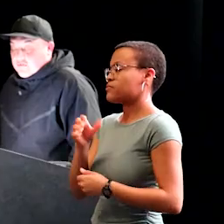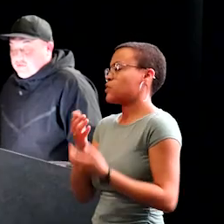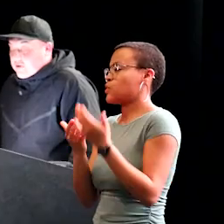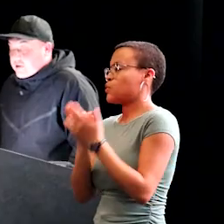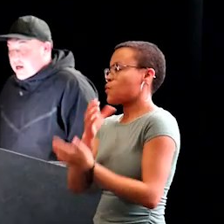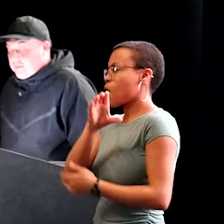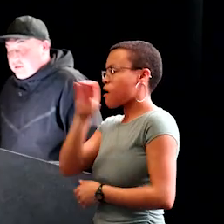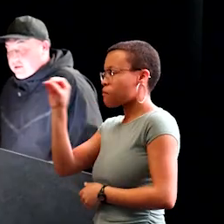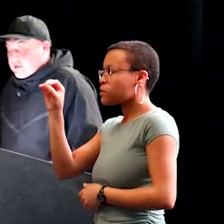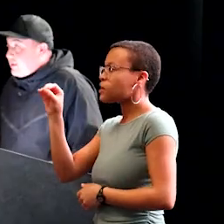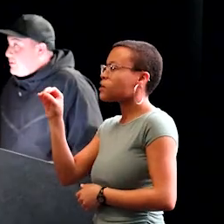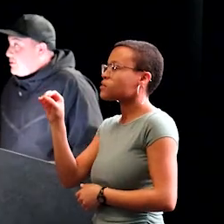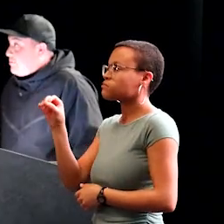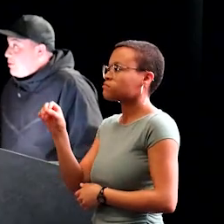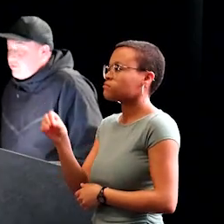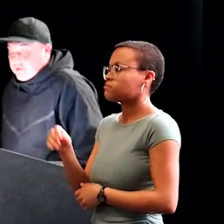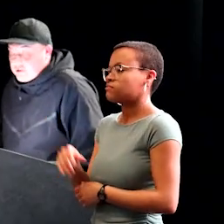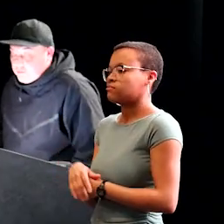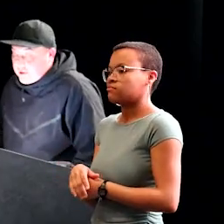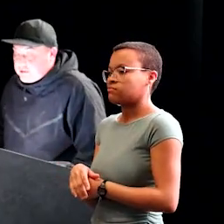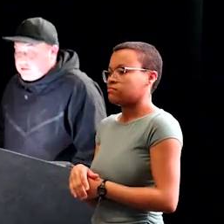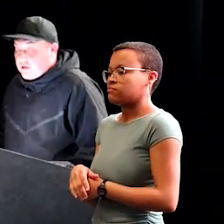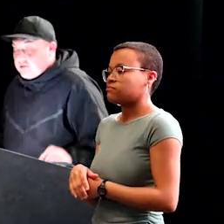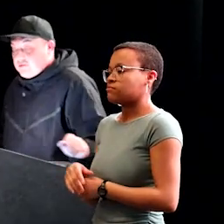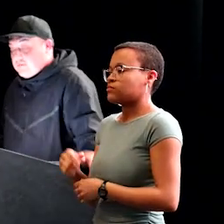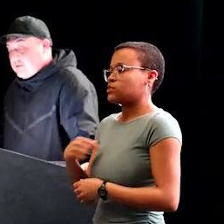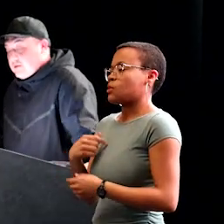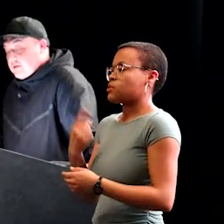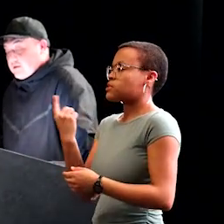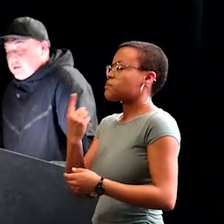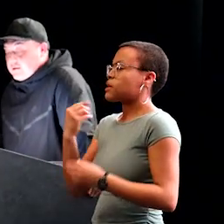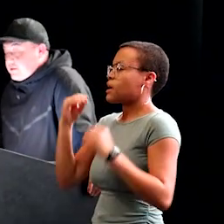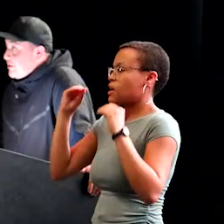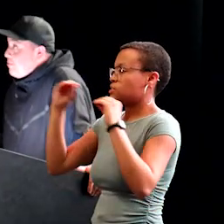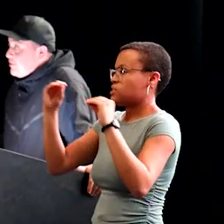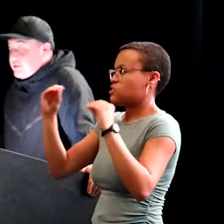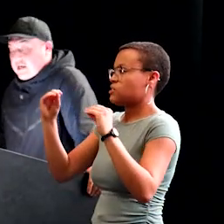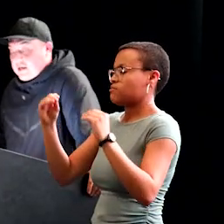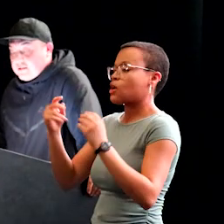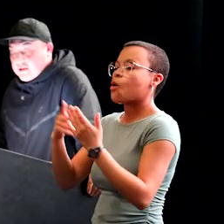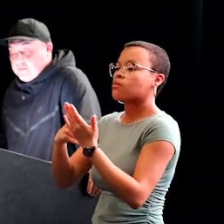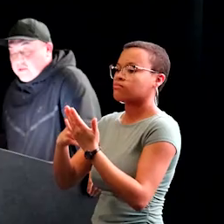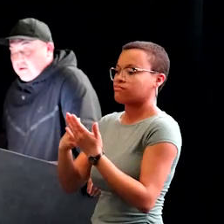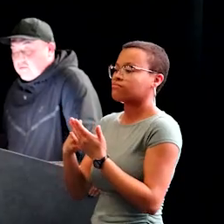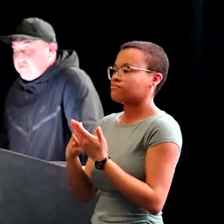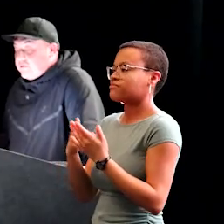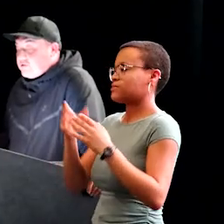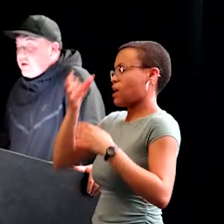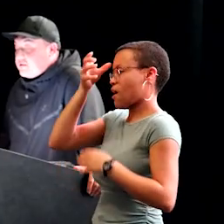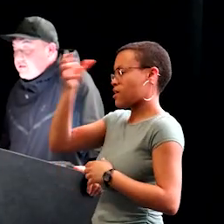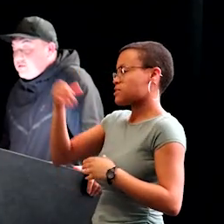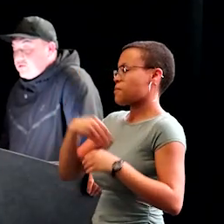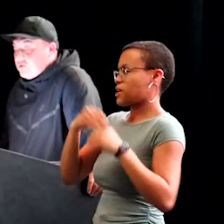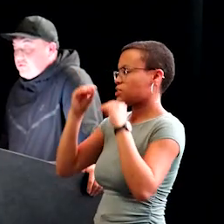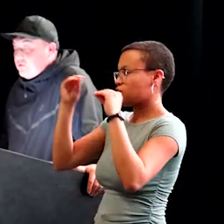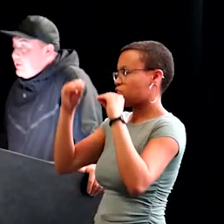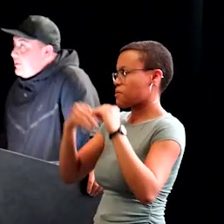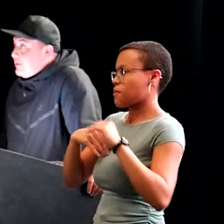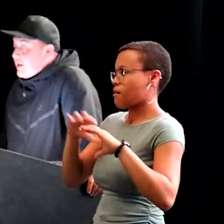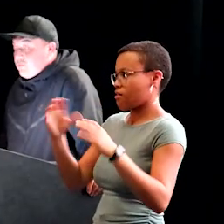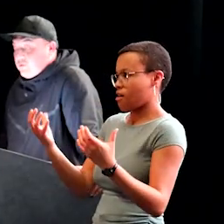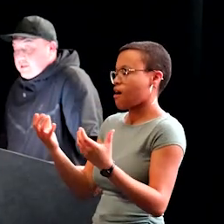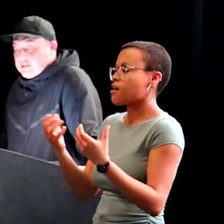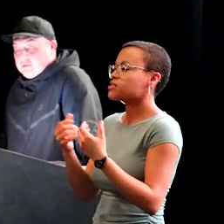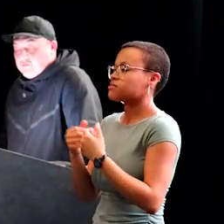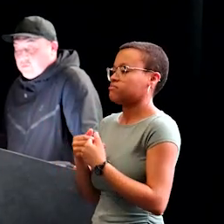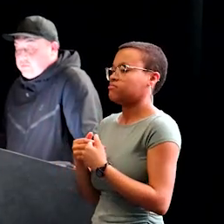a very common thing that I teach in my professional practice class. It's a Japanese concept that roughly translates to